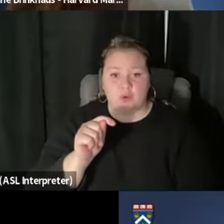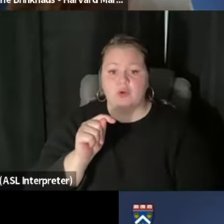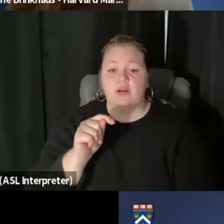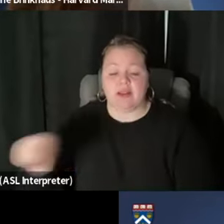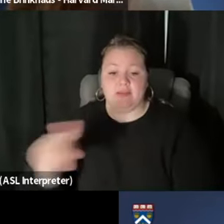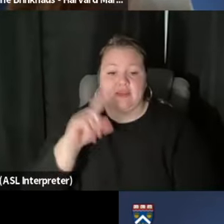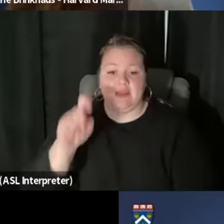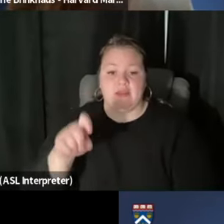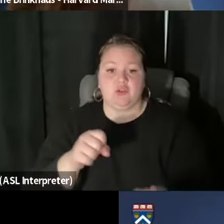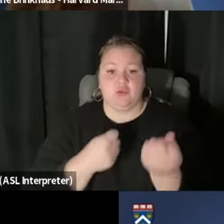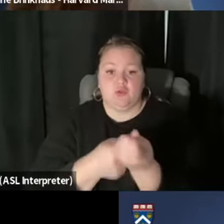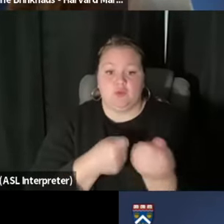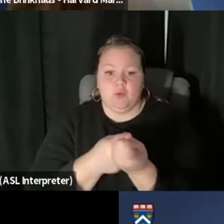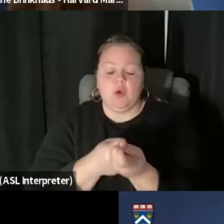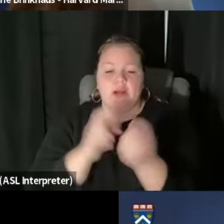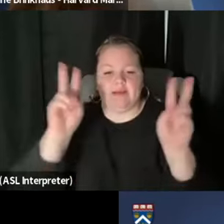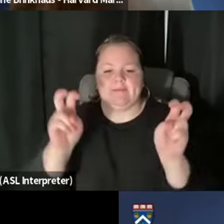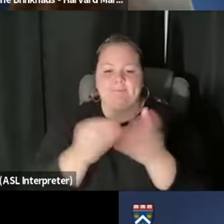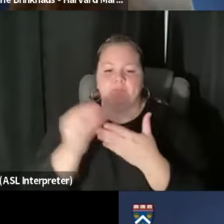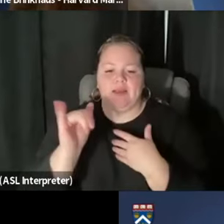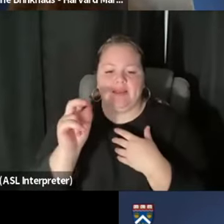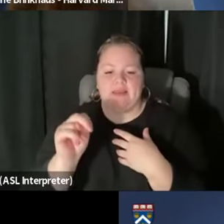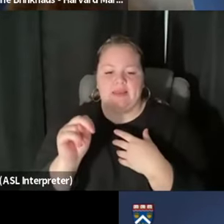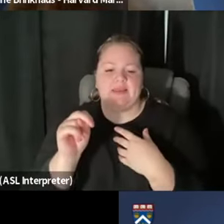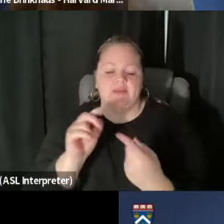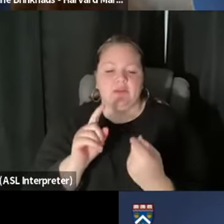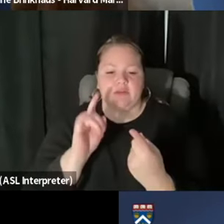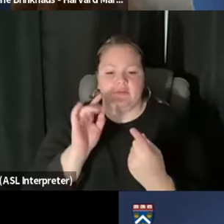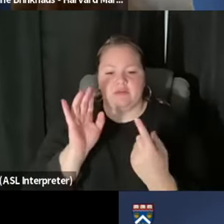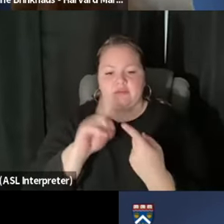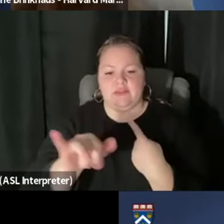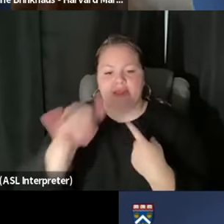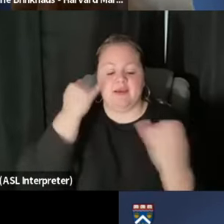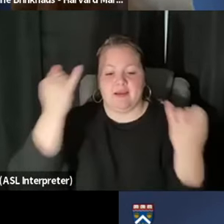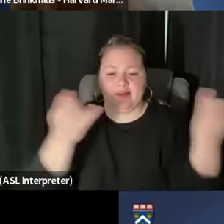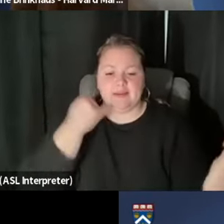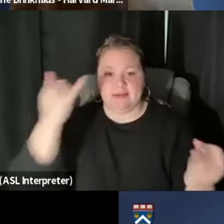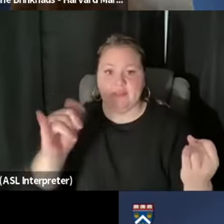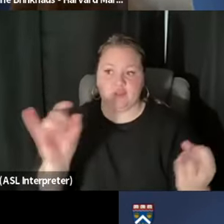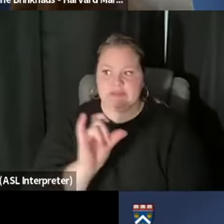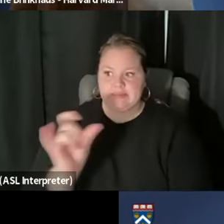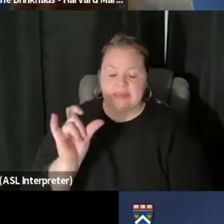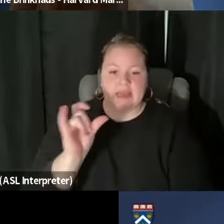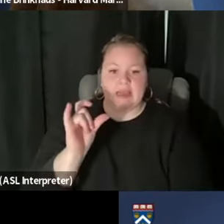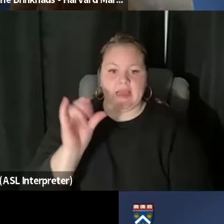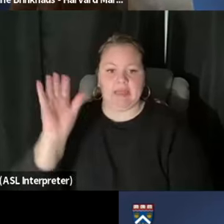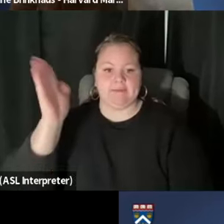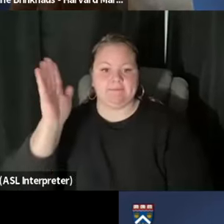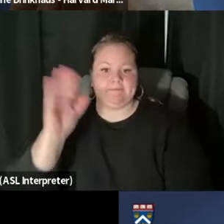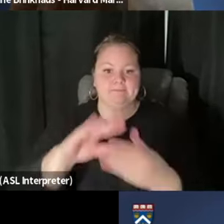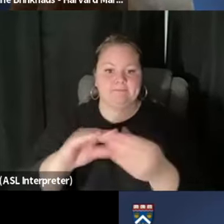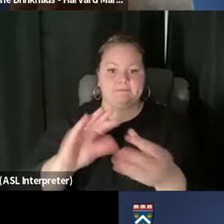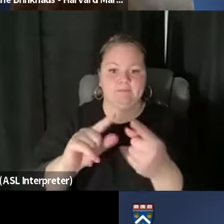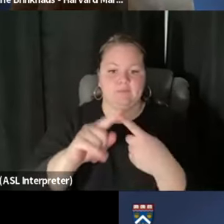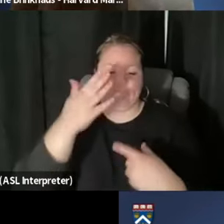to buy into the idea. And so that was another experience. It was like going and pitching in front of your teammates, you talking about your idea and